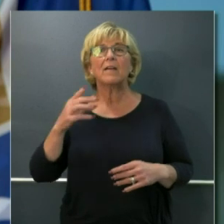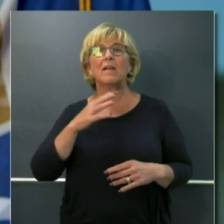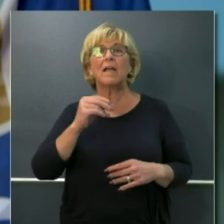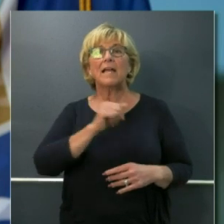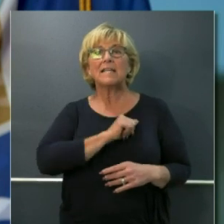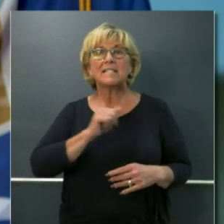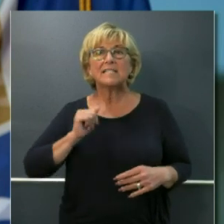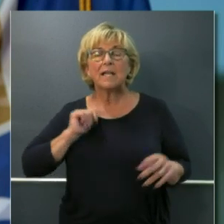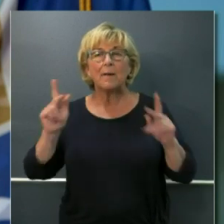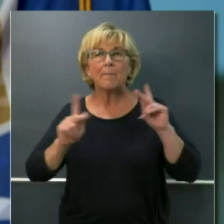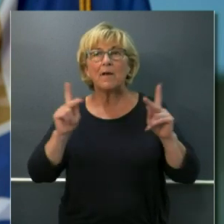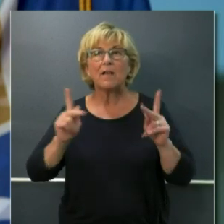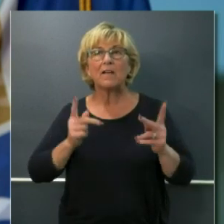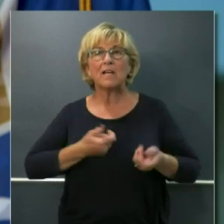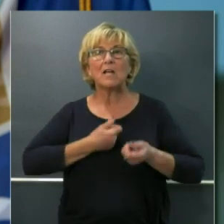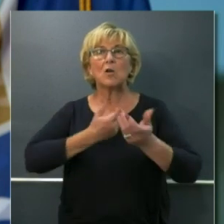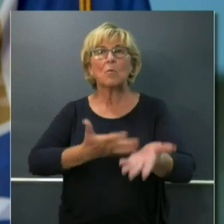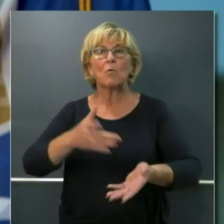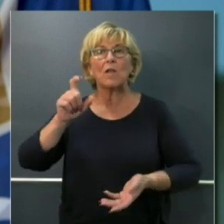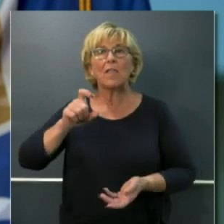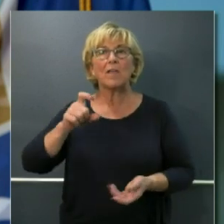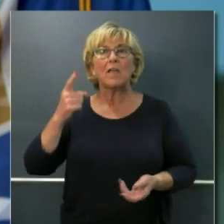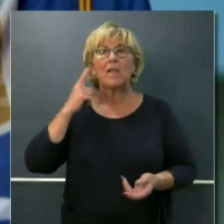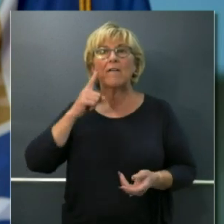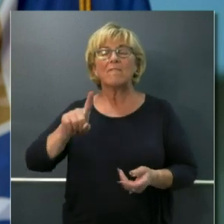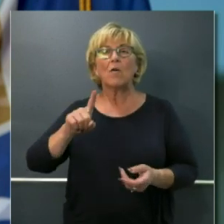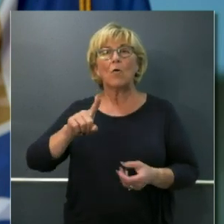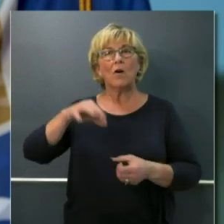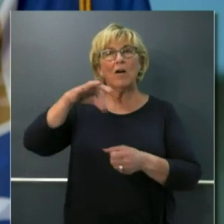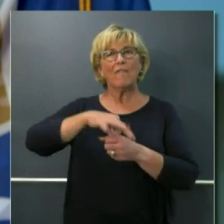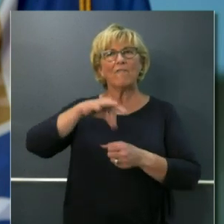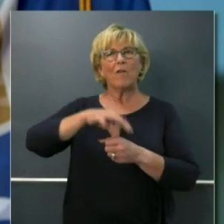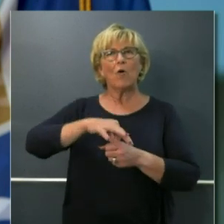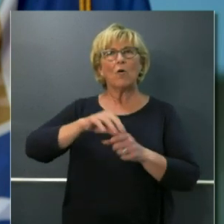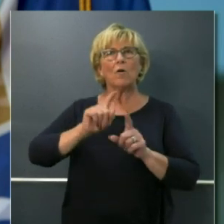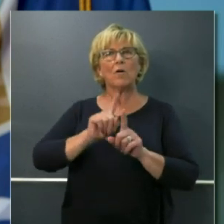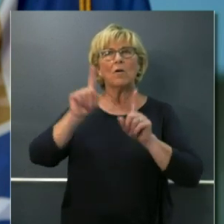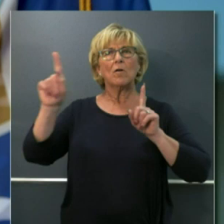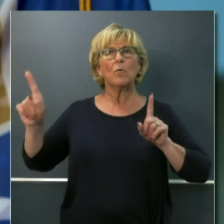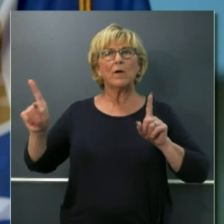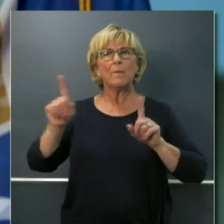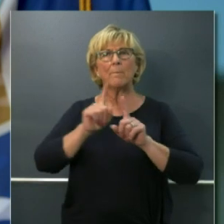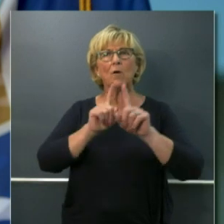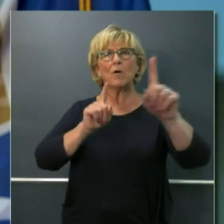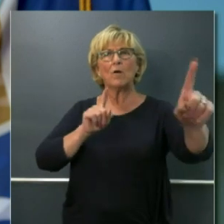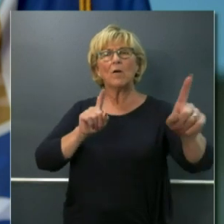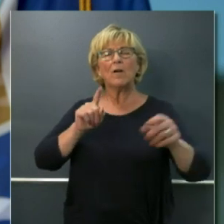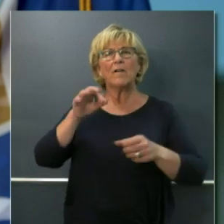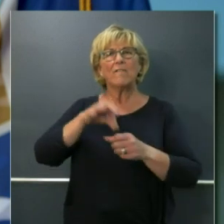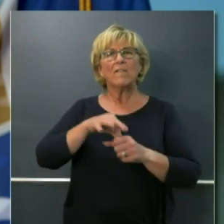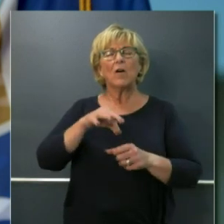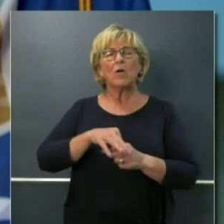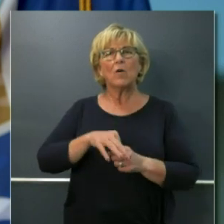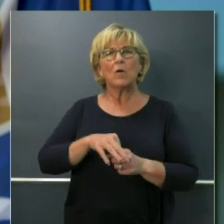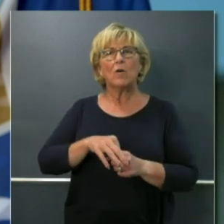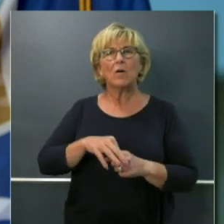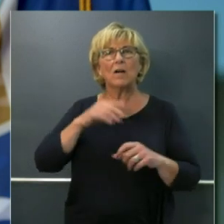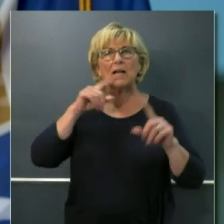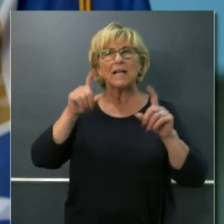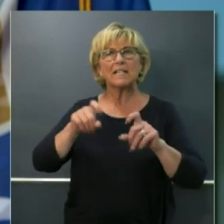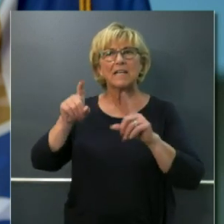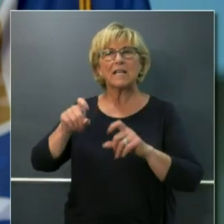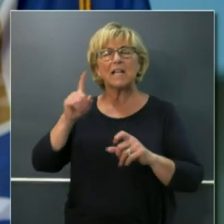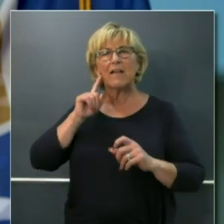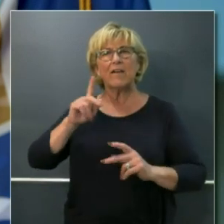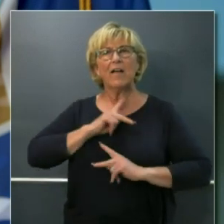expressed concern about the need for remote voting. The Speaker has said that there's a constitutional necessity for physical